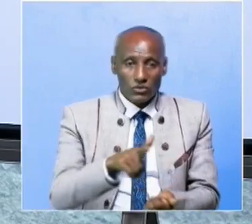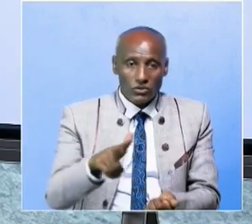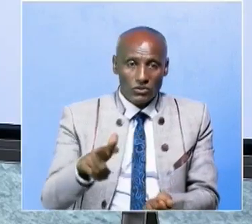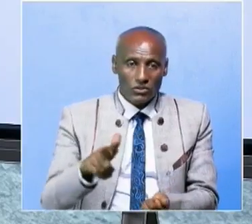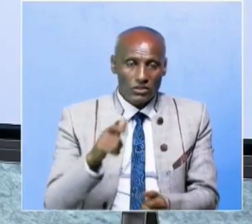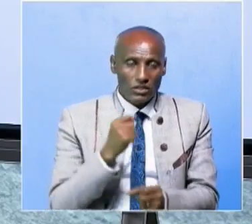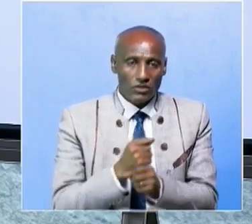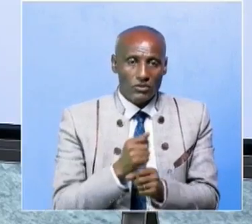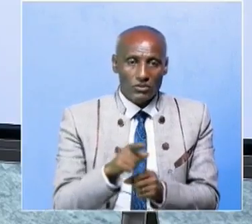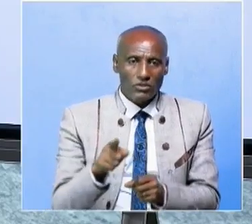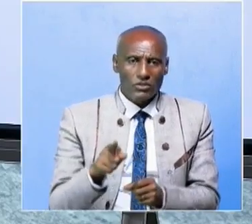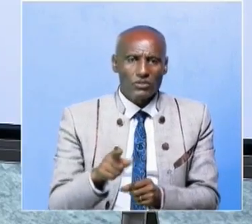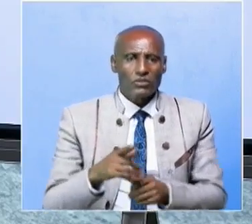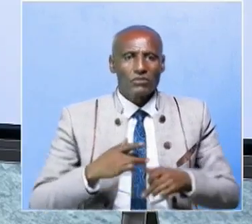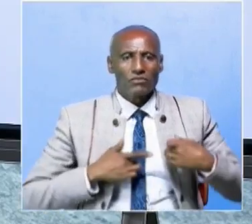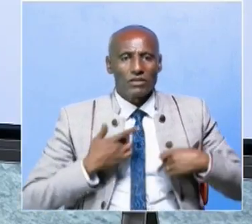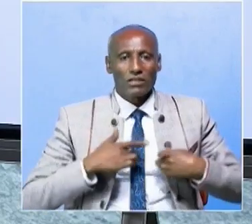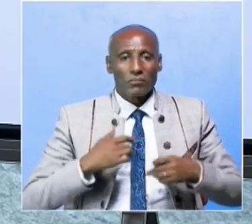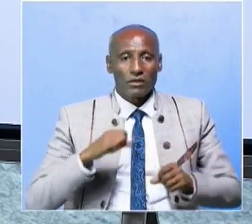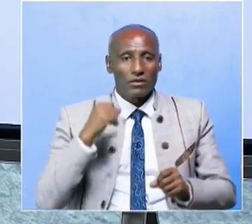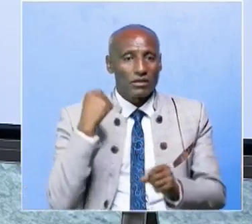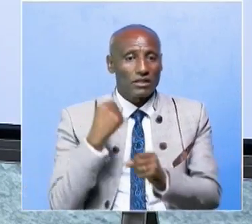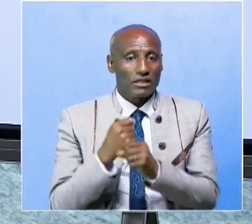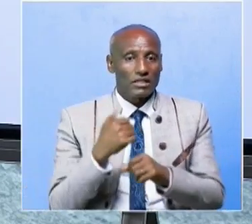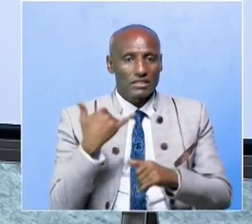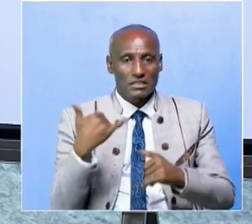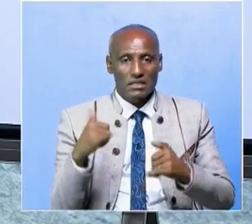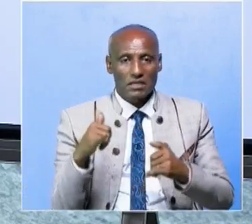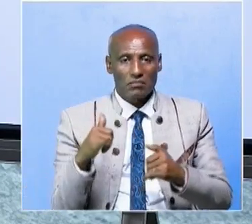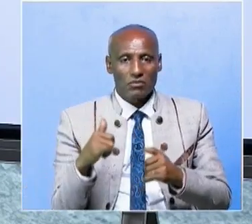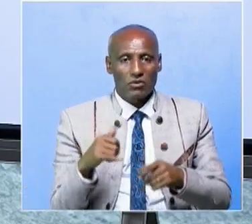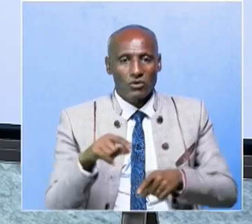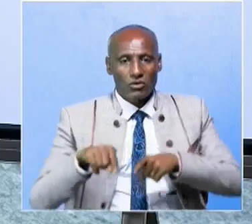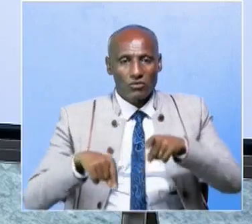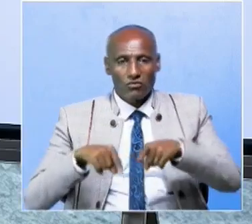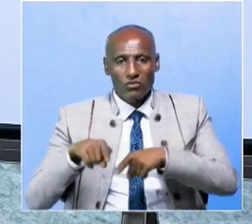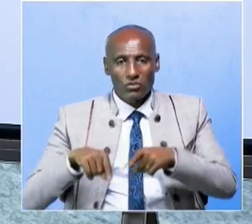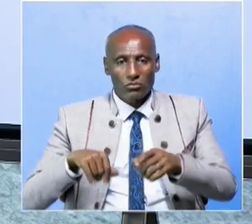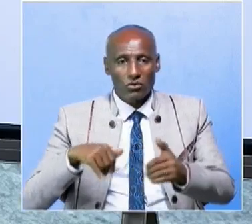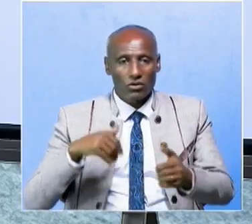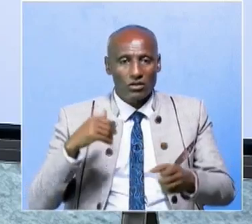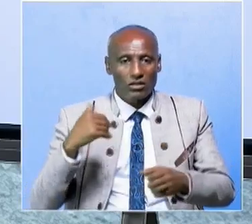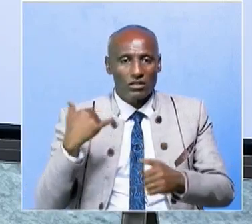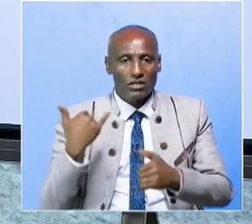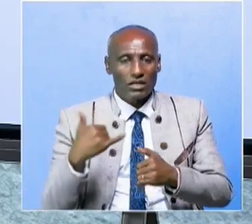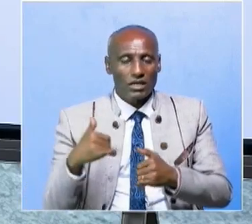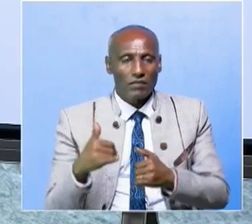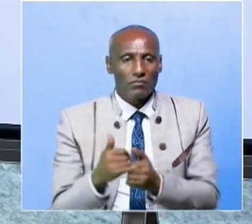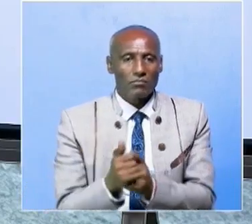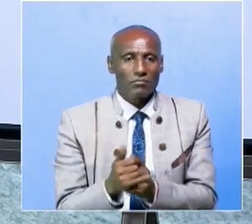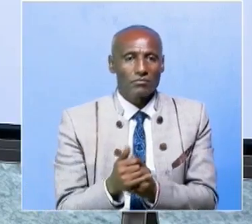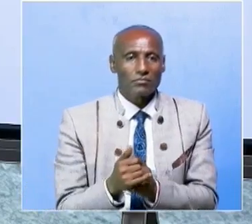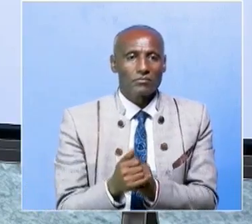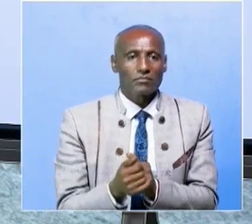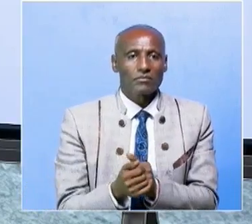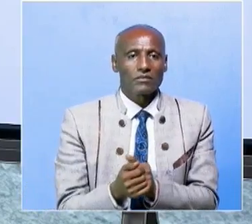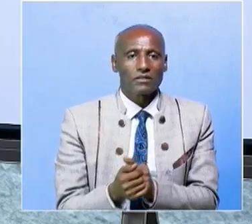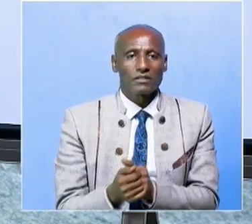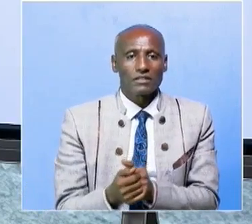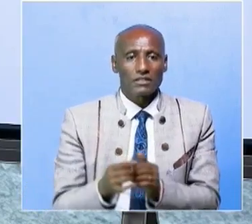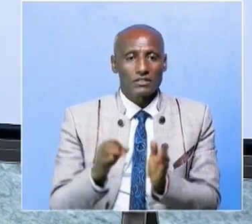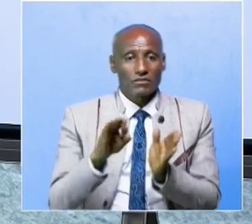this match, football match, then you're asking for that person's opinion. And it is